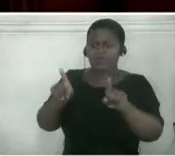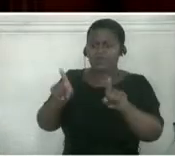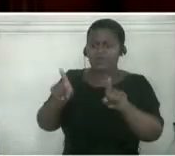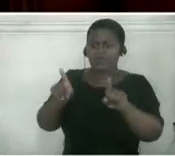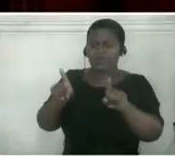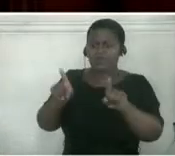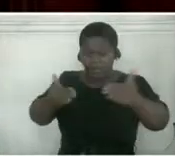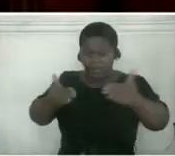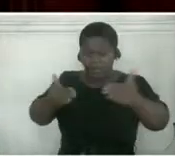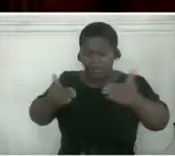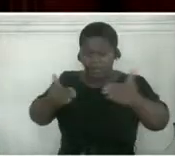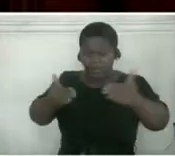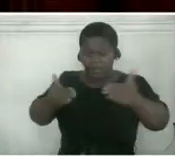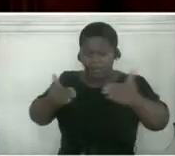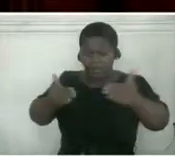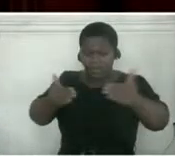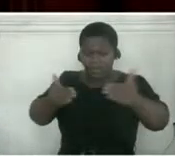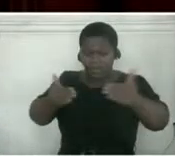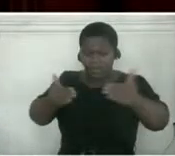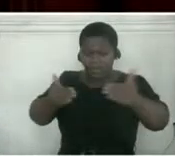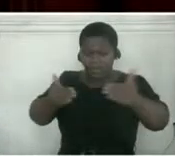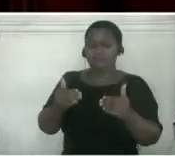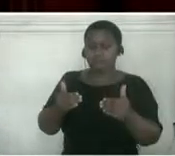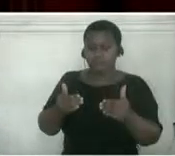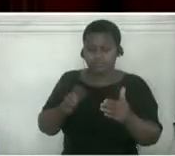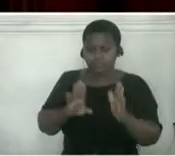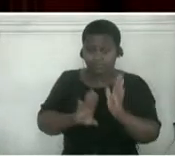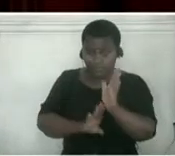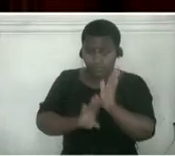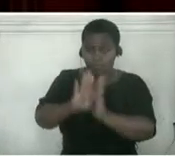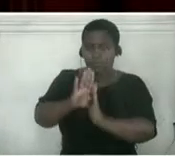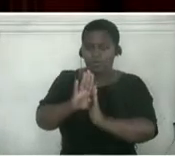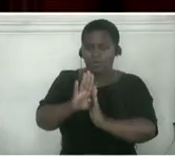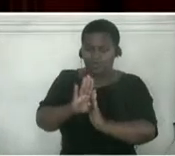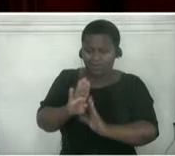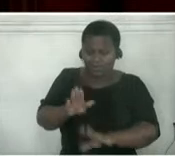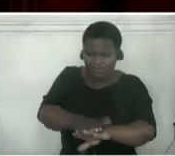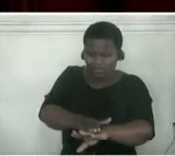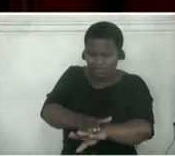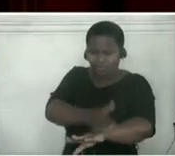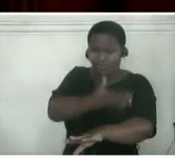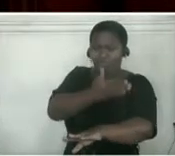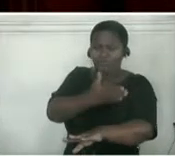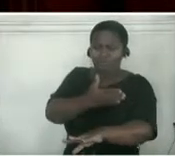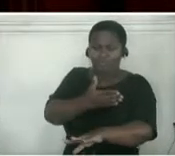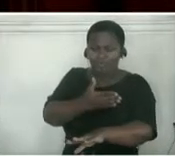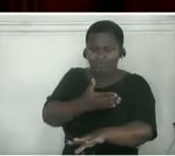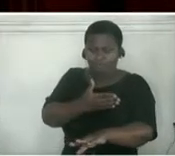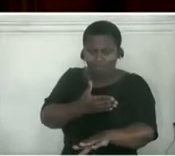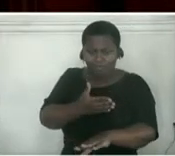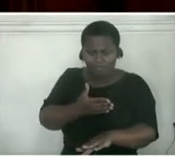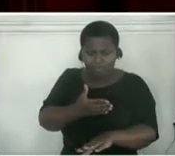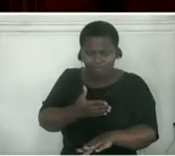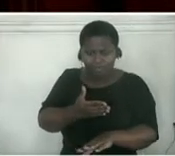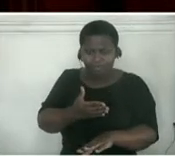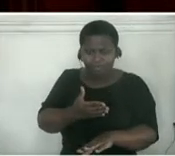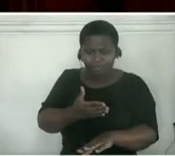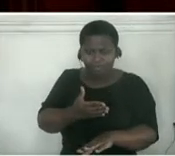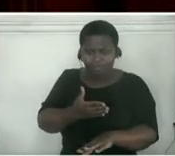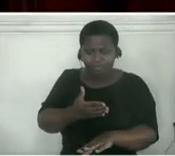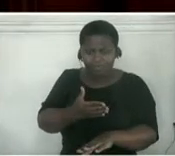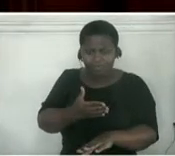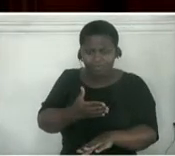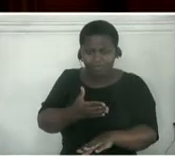administrative, the progress has been very slow and not felt in the